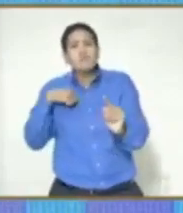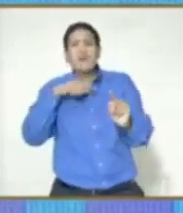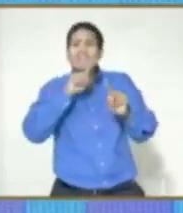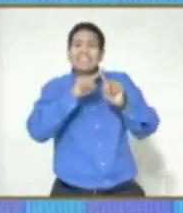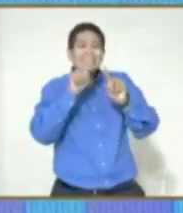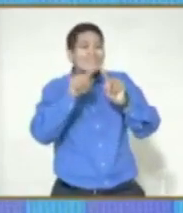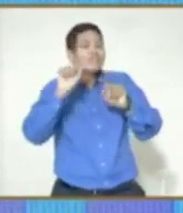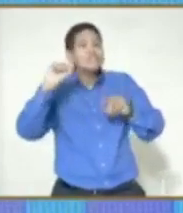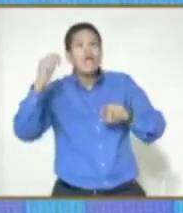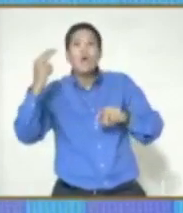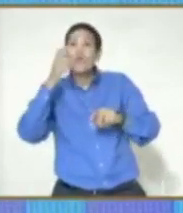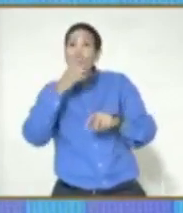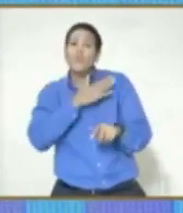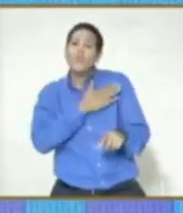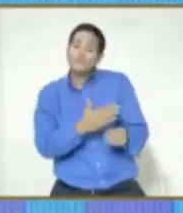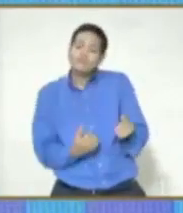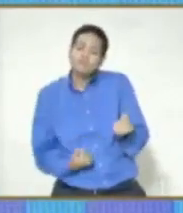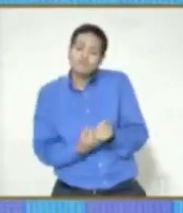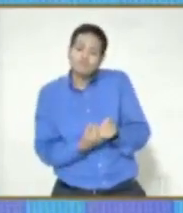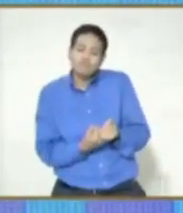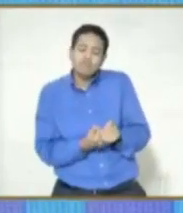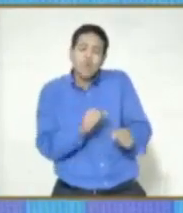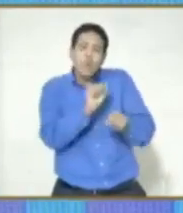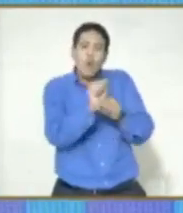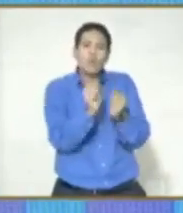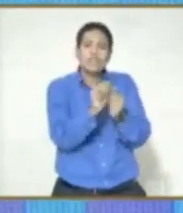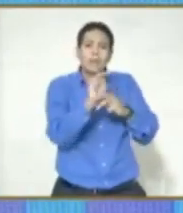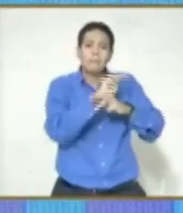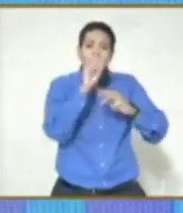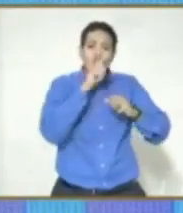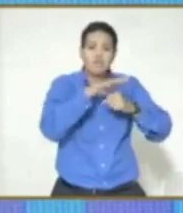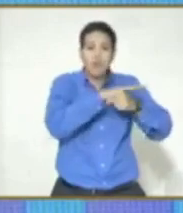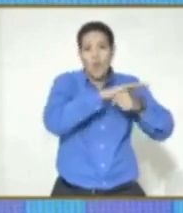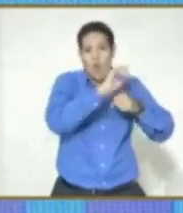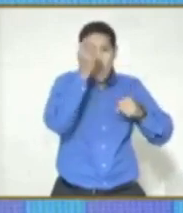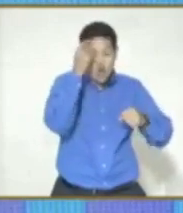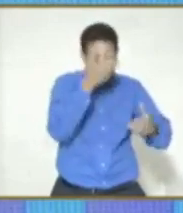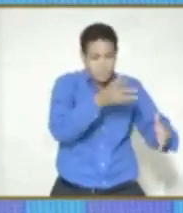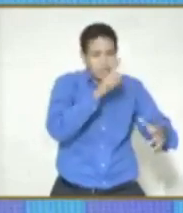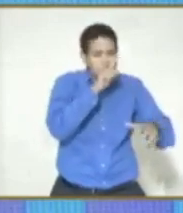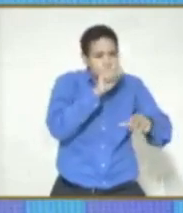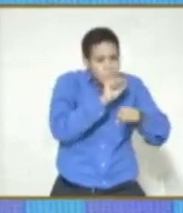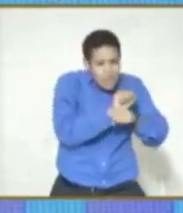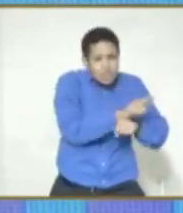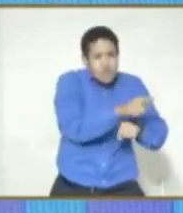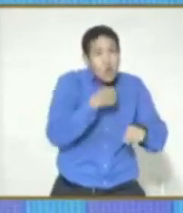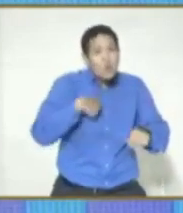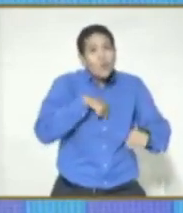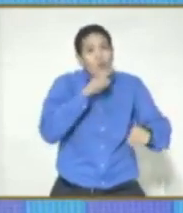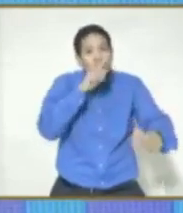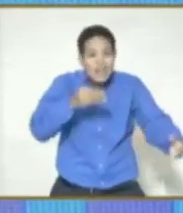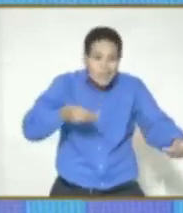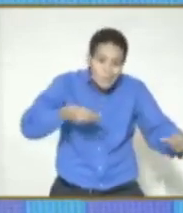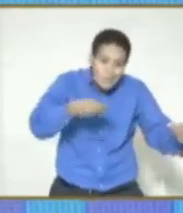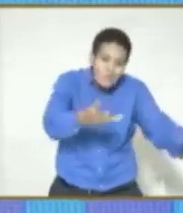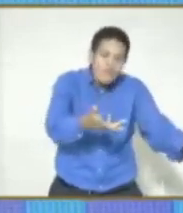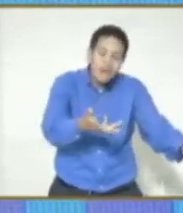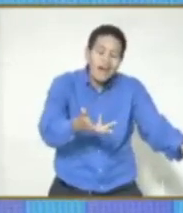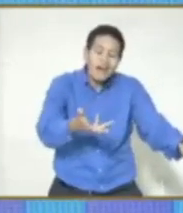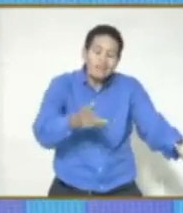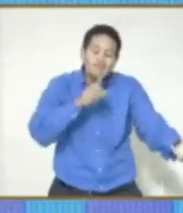stakeholders that is working with the Ministry of Local Government to ensure that we provide what